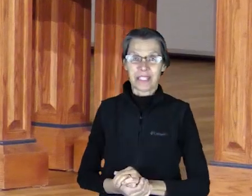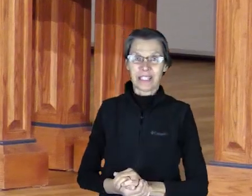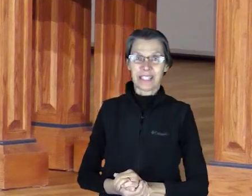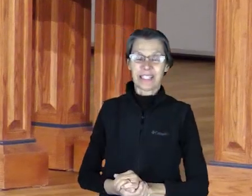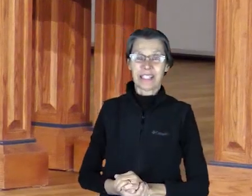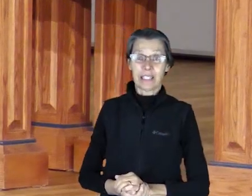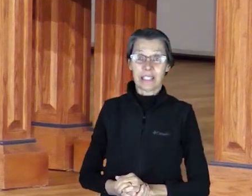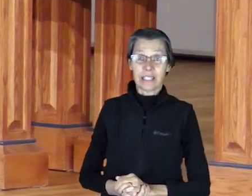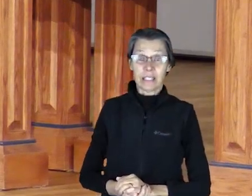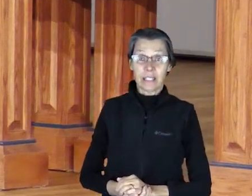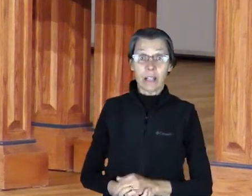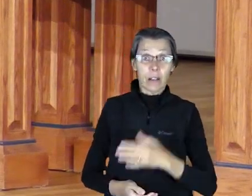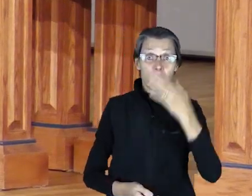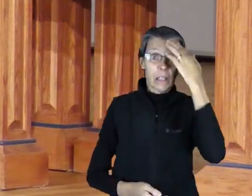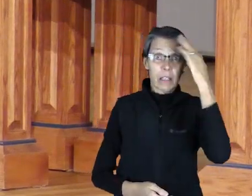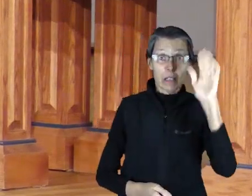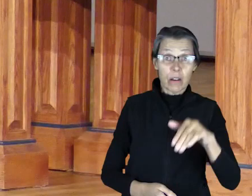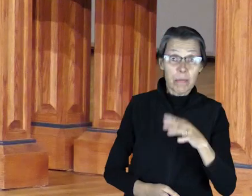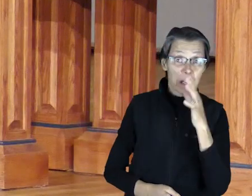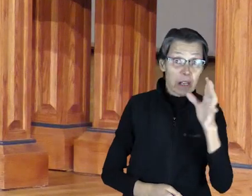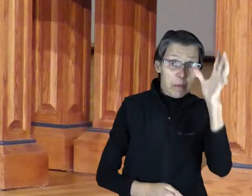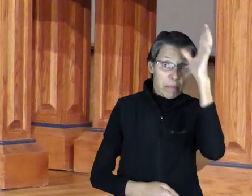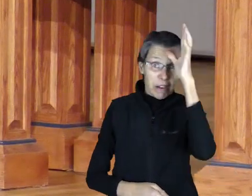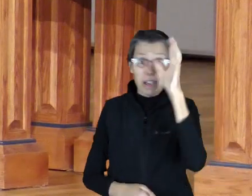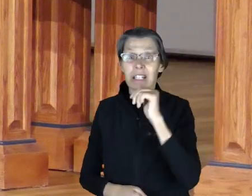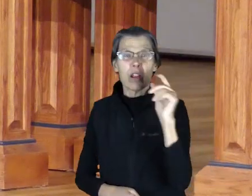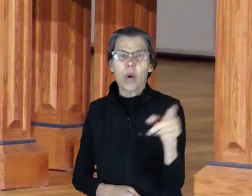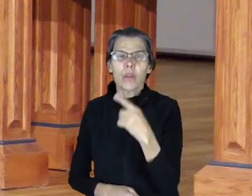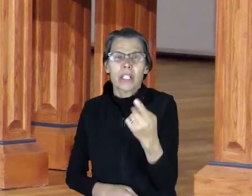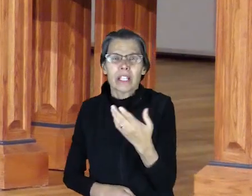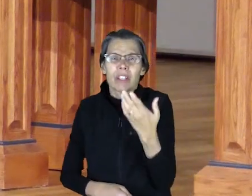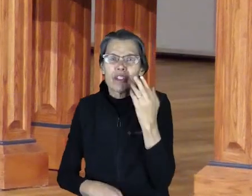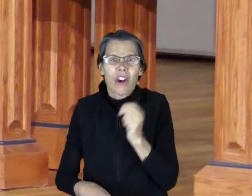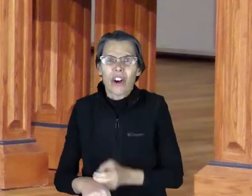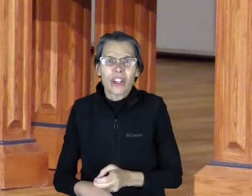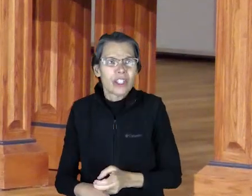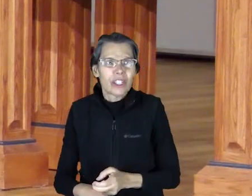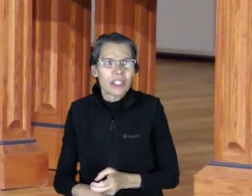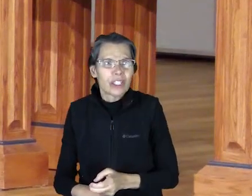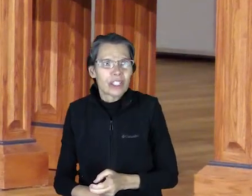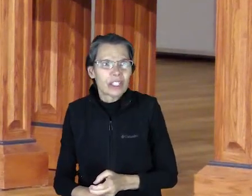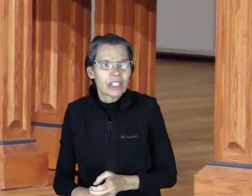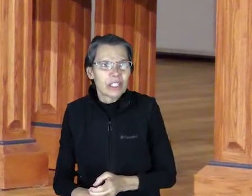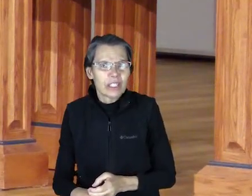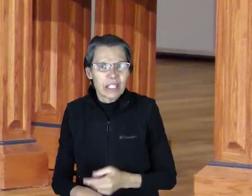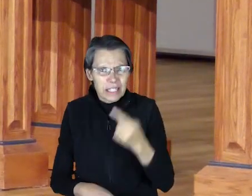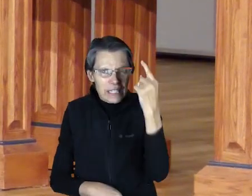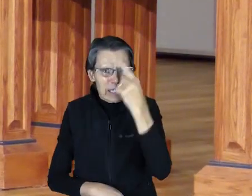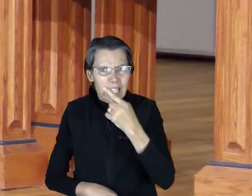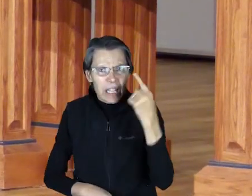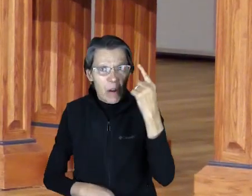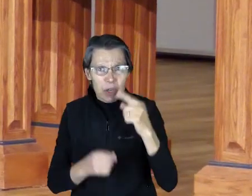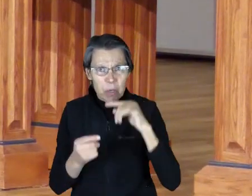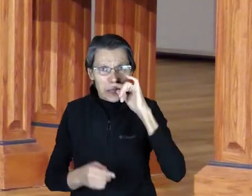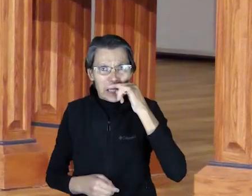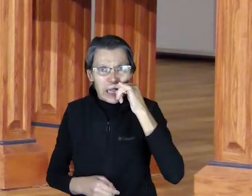But you know what? Parenting isn't the only thing that's hard. What's the hardest thing about childing, right? Let's turn the tables a little bit.